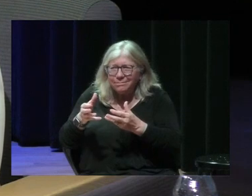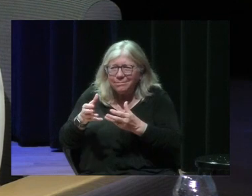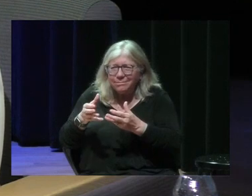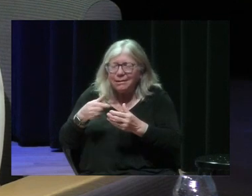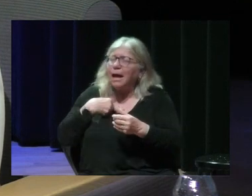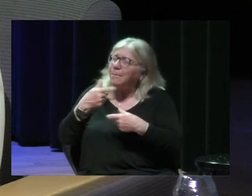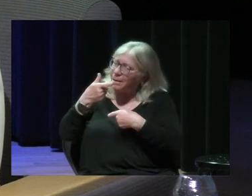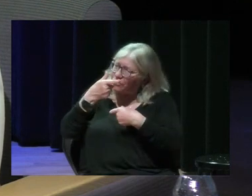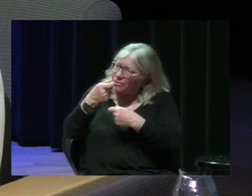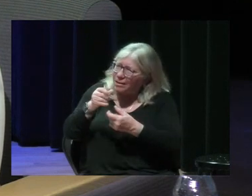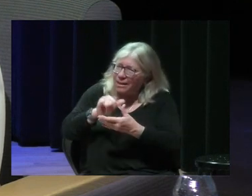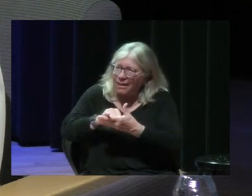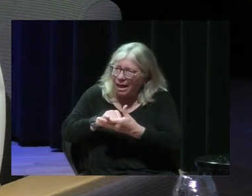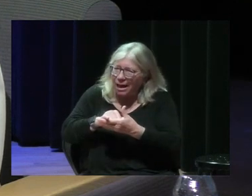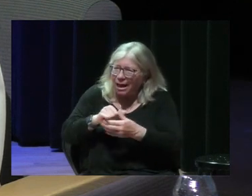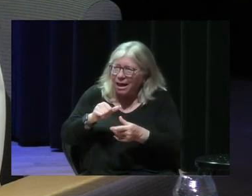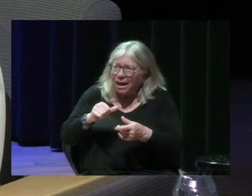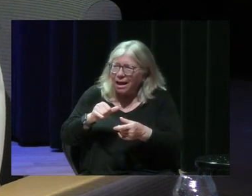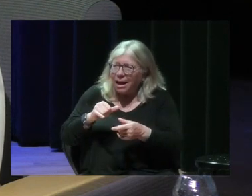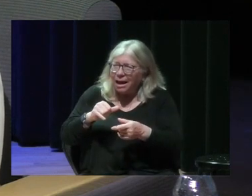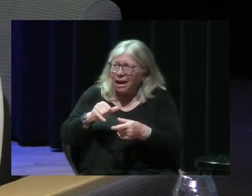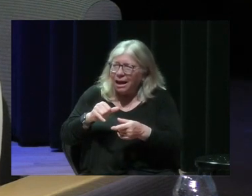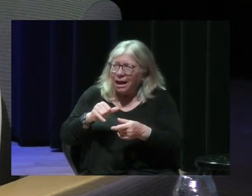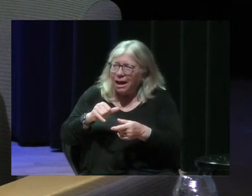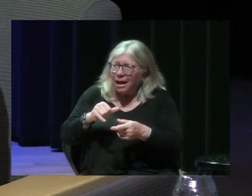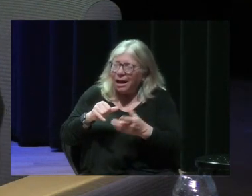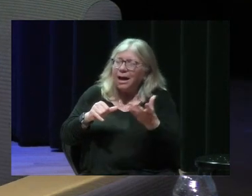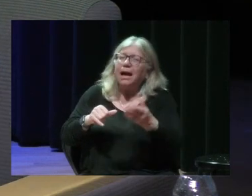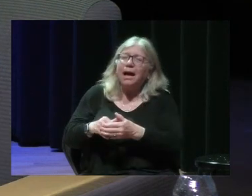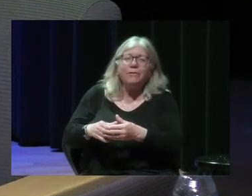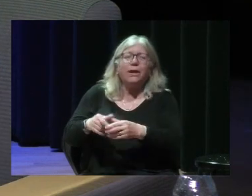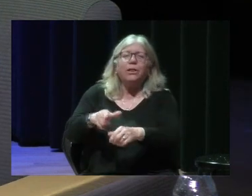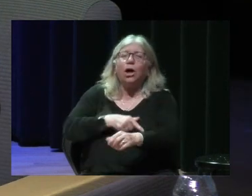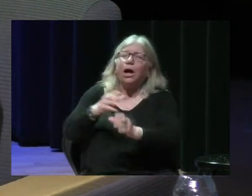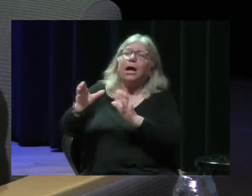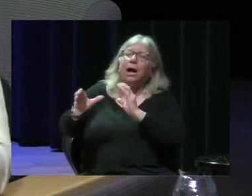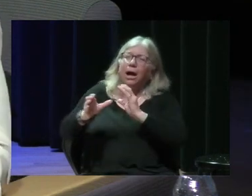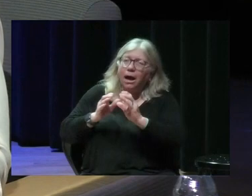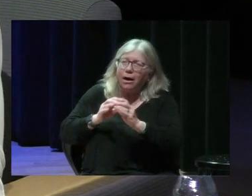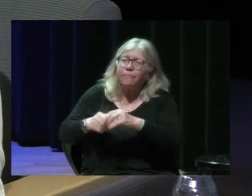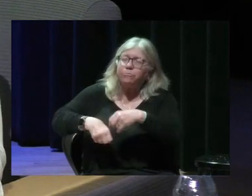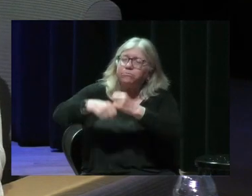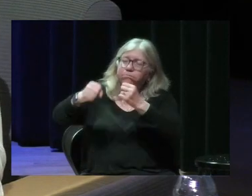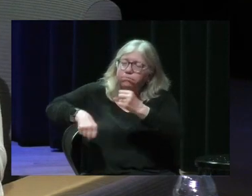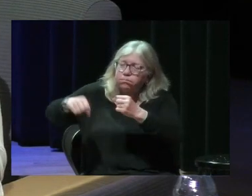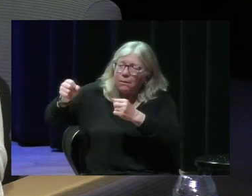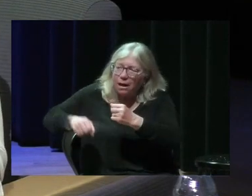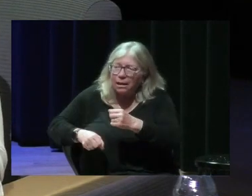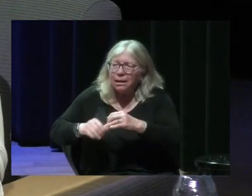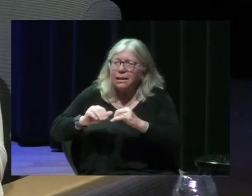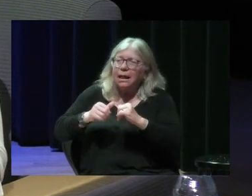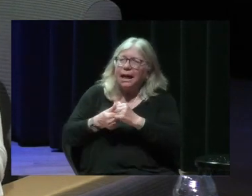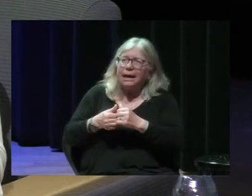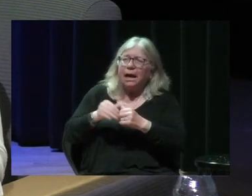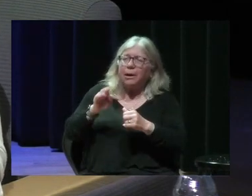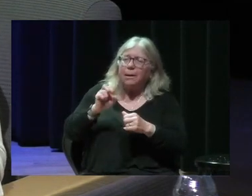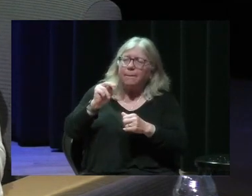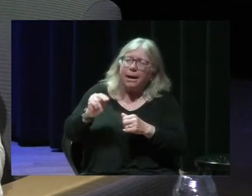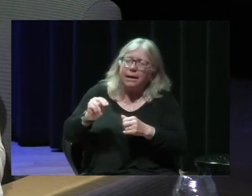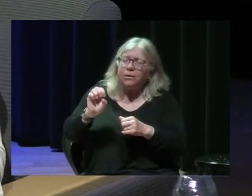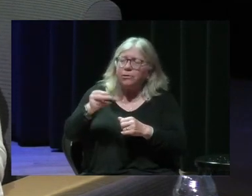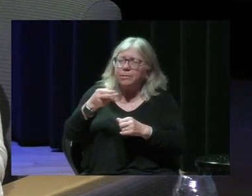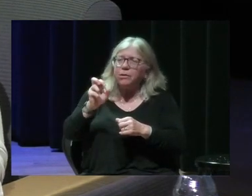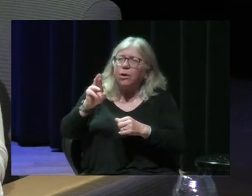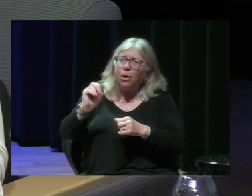I'm interested in that. I have a long ongoing conversation with someone in my life over Voxer about how Ben Shapiro came to be his guy. I'm